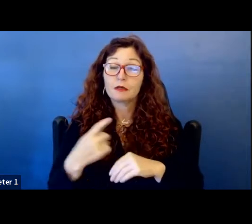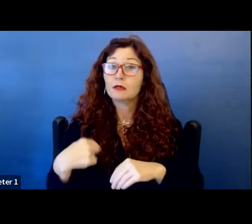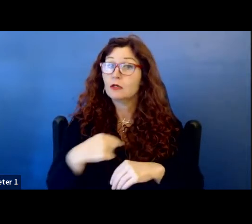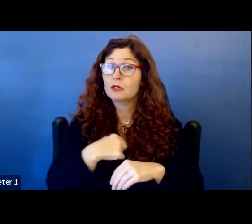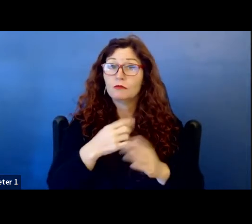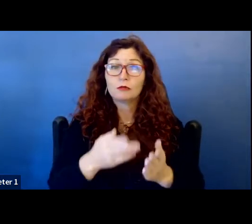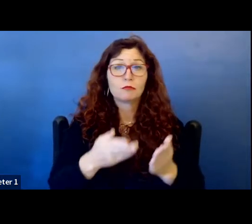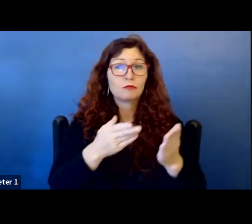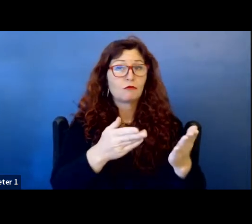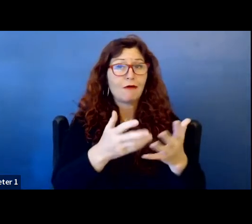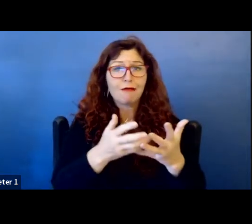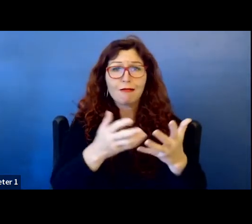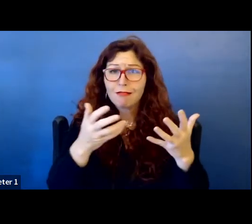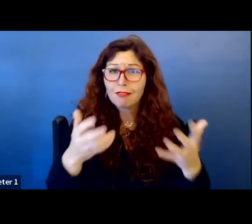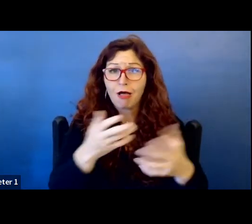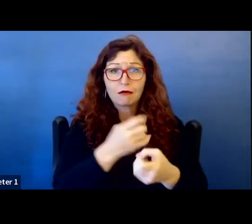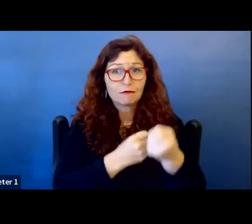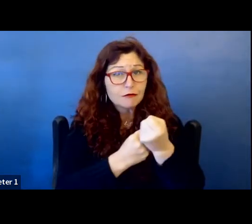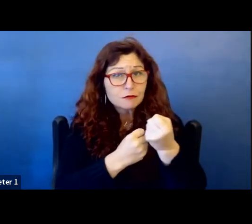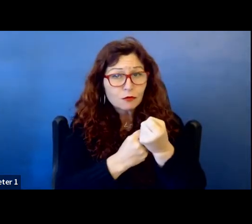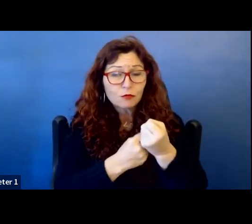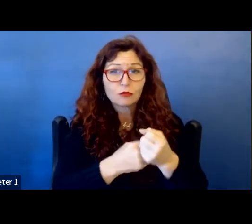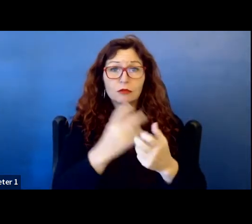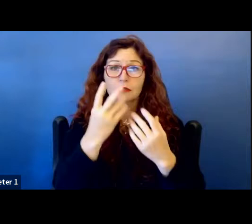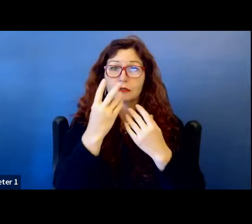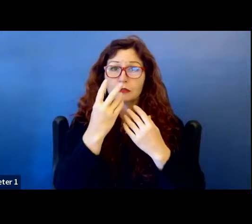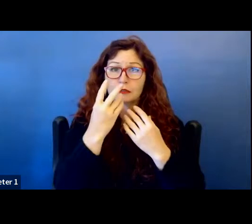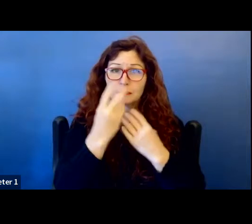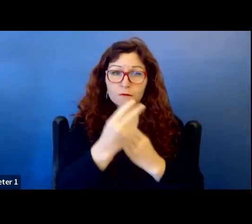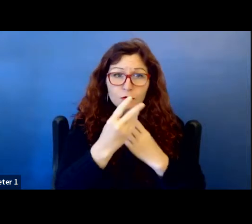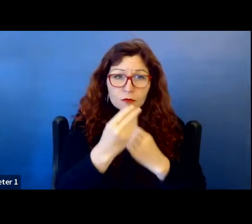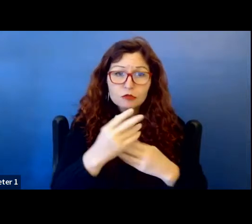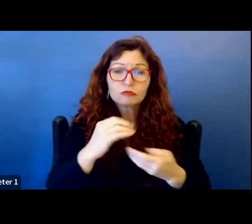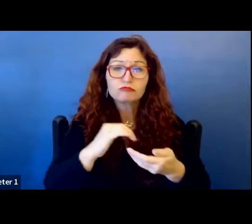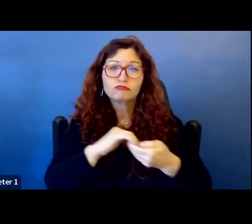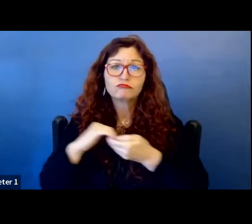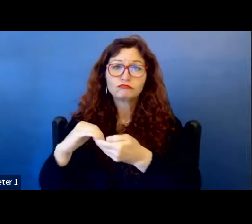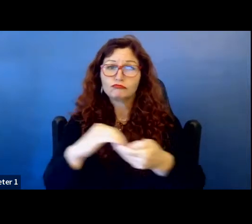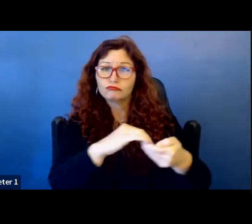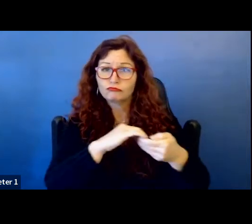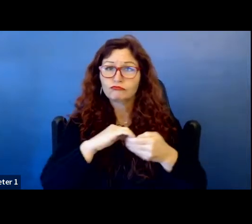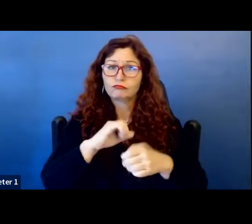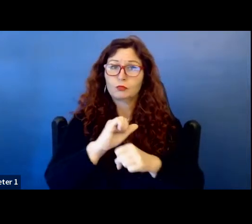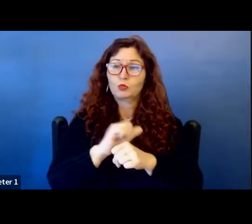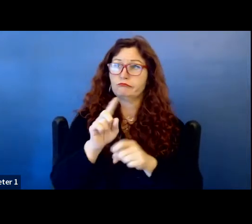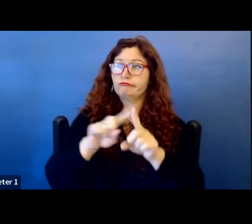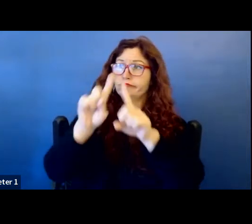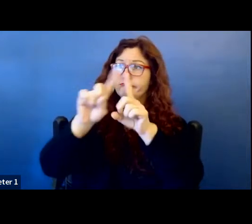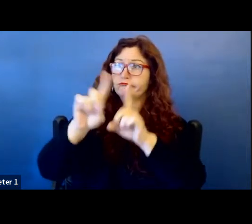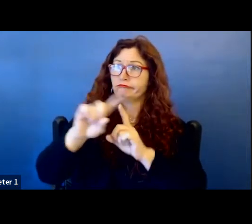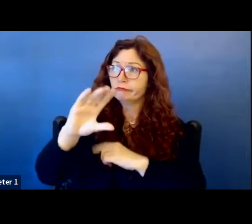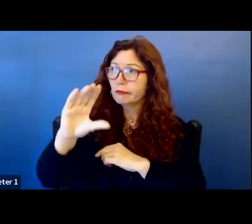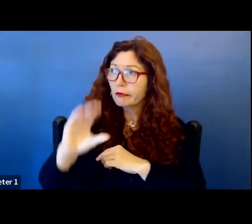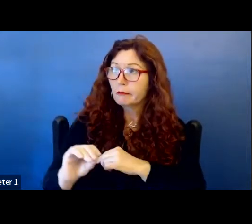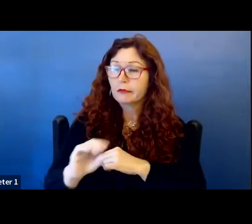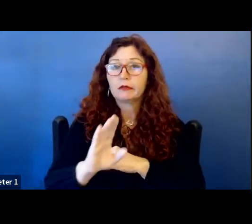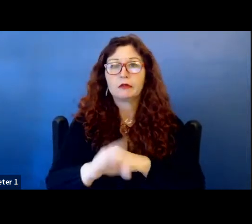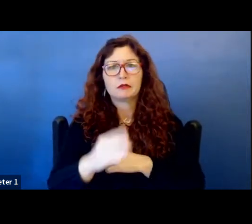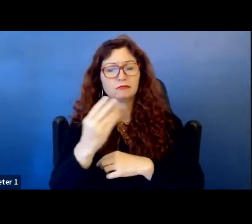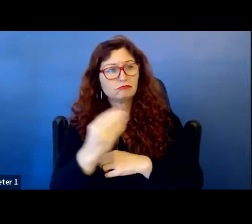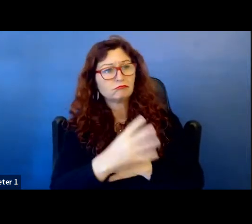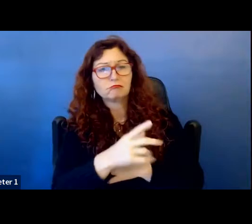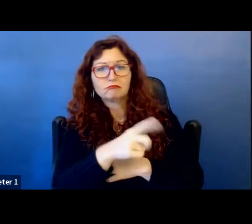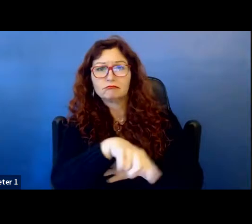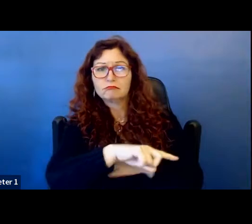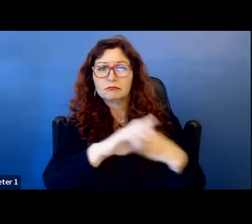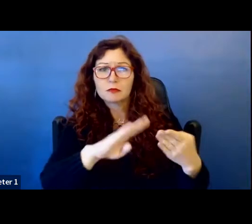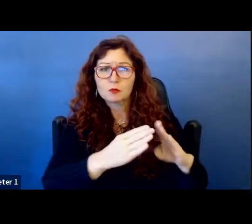to our you know with partnership with our prospective employers and our current partners to tell a number of our underserved communities about